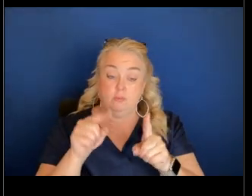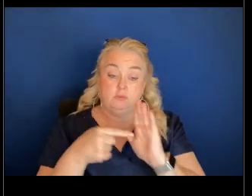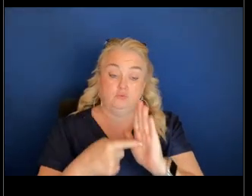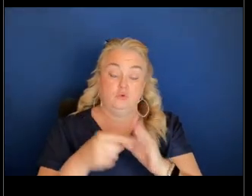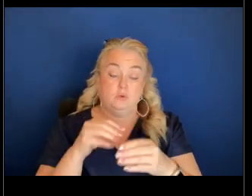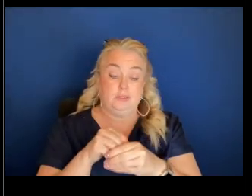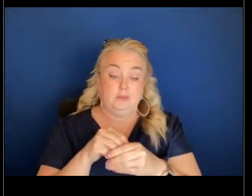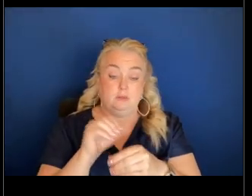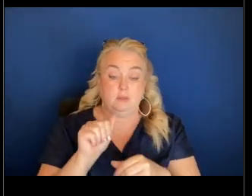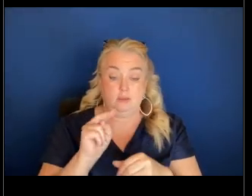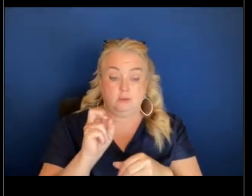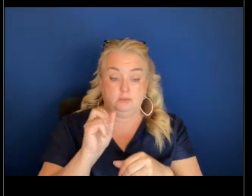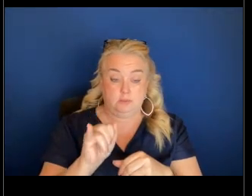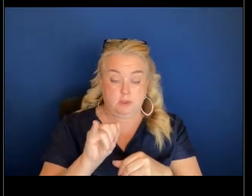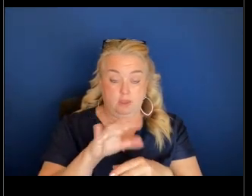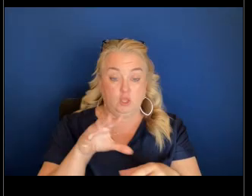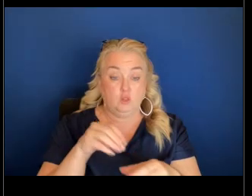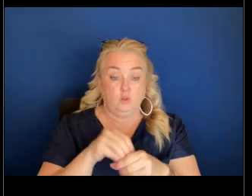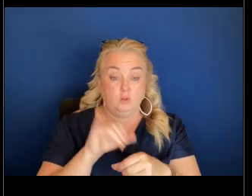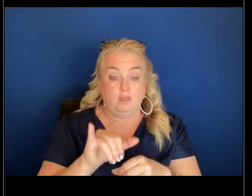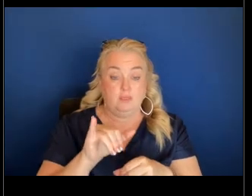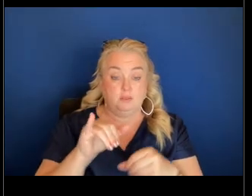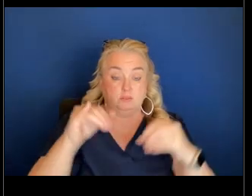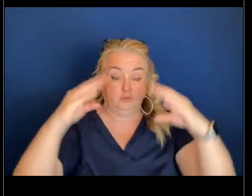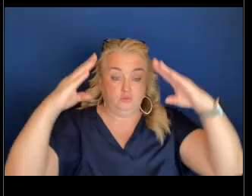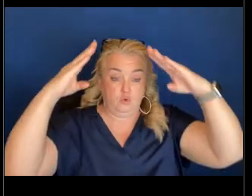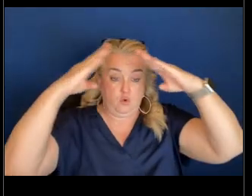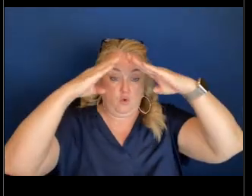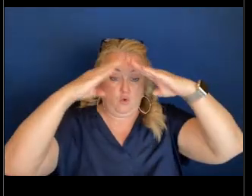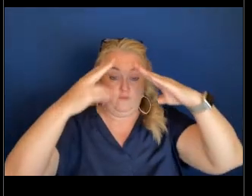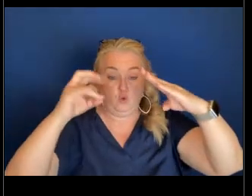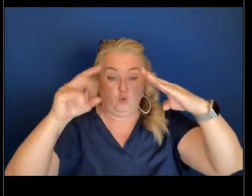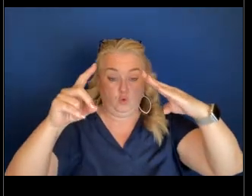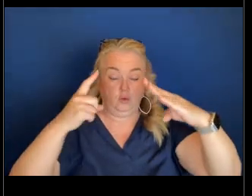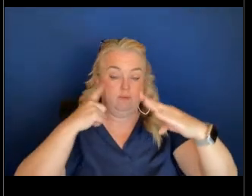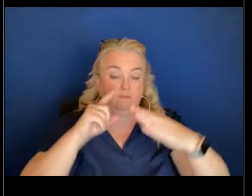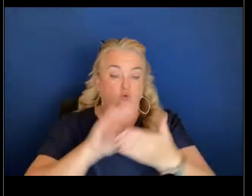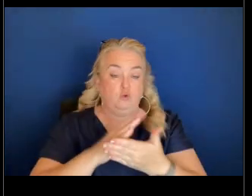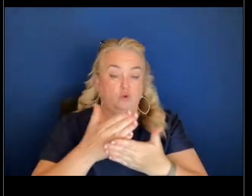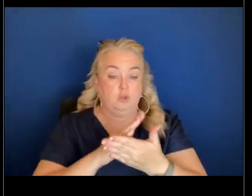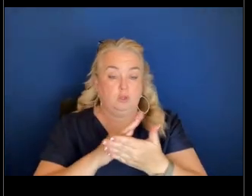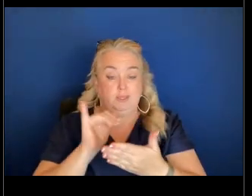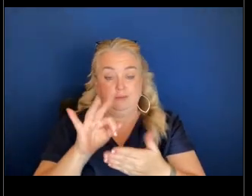including the switch for the overhead hood if one is provided.